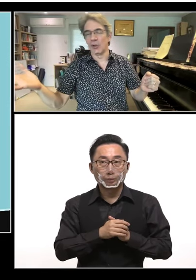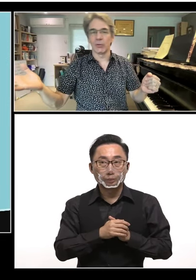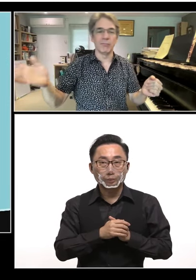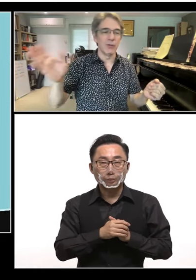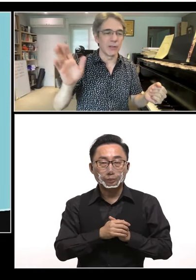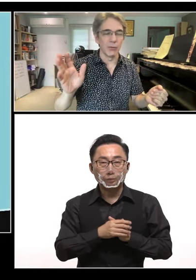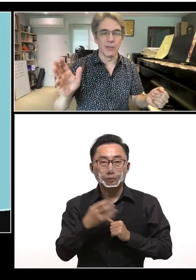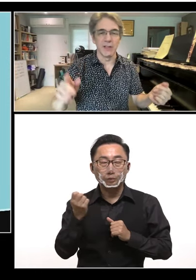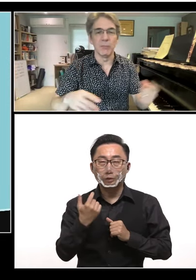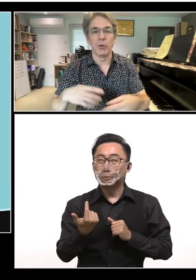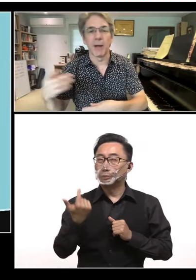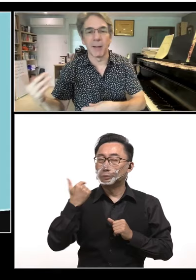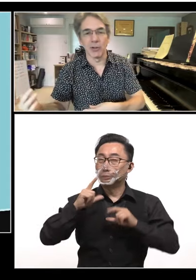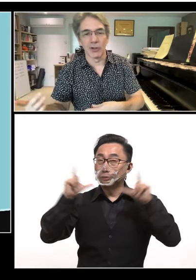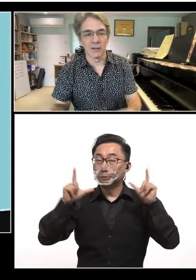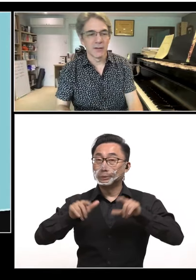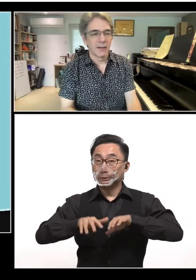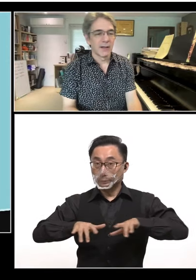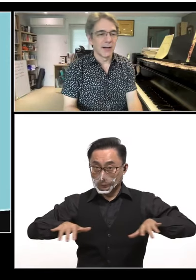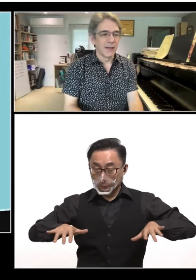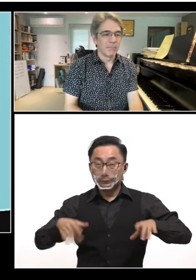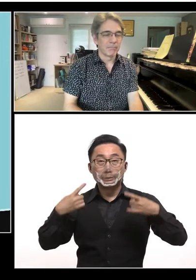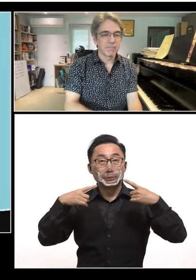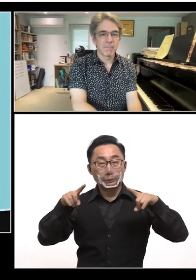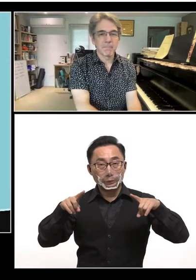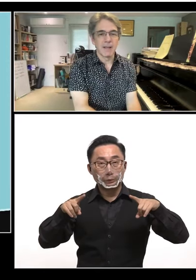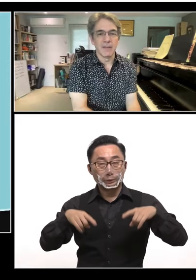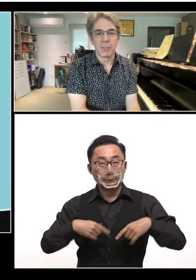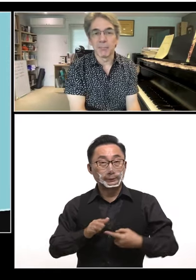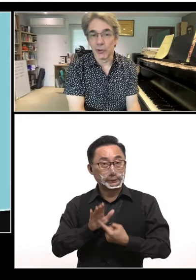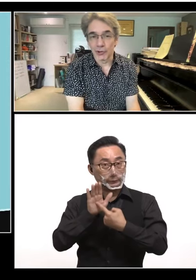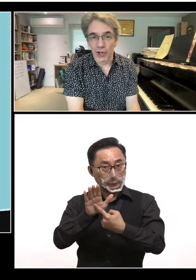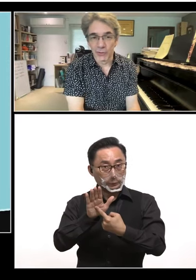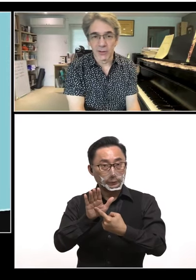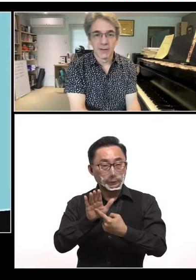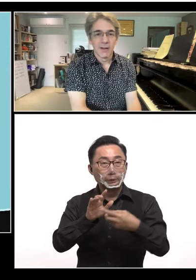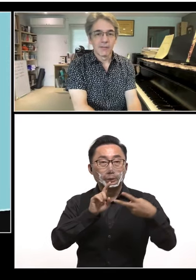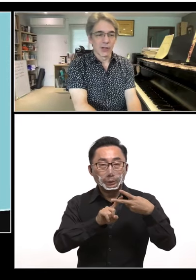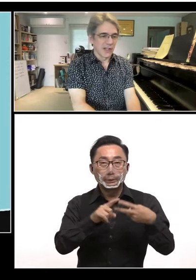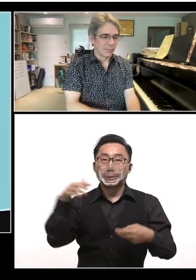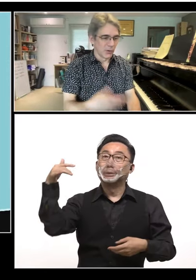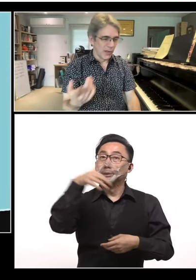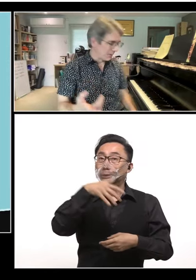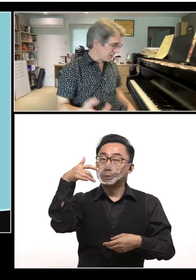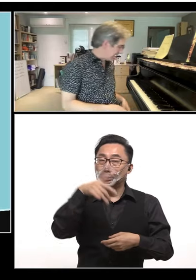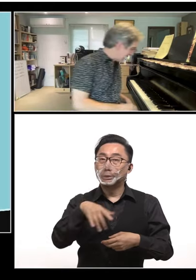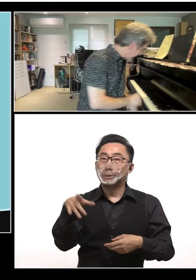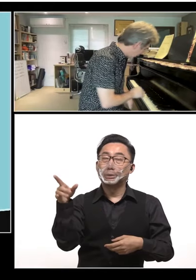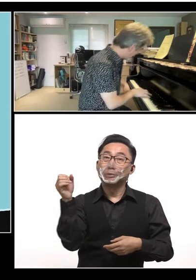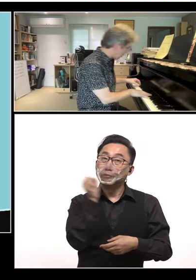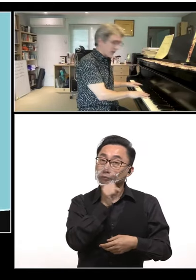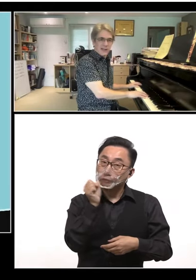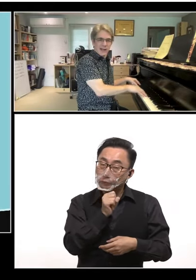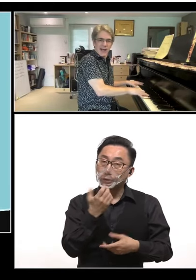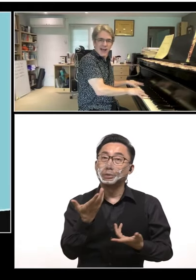also music that was in the more popular, in the popular genre. For example, we would take the